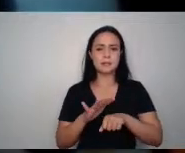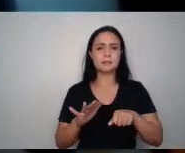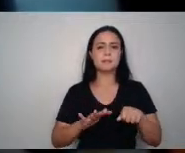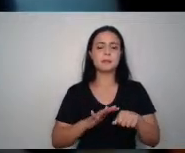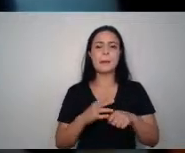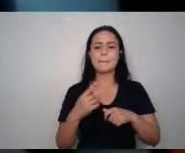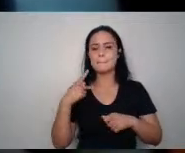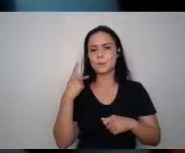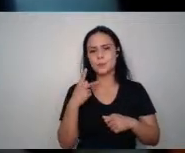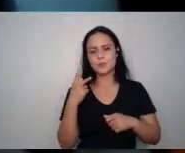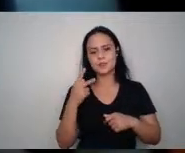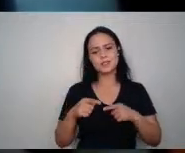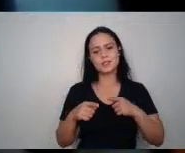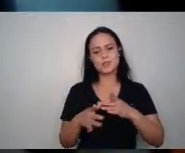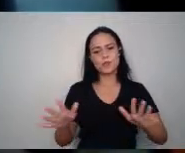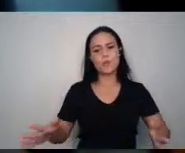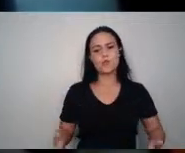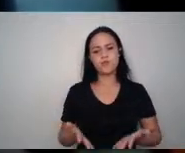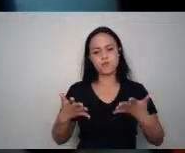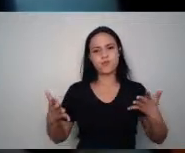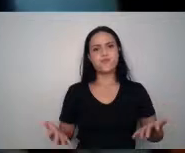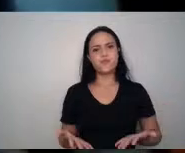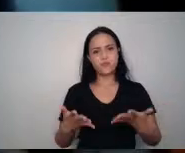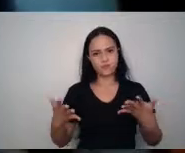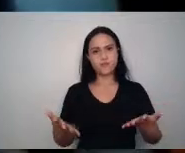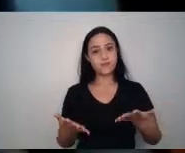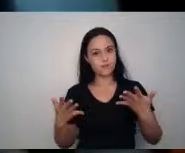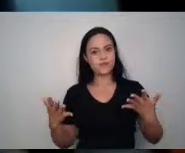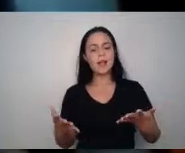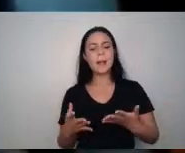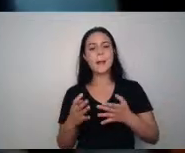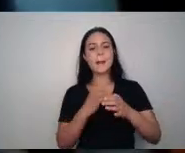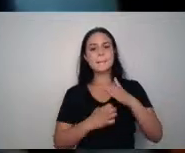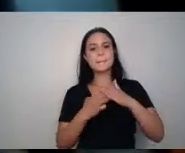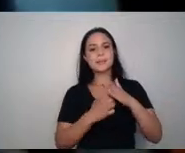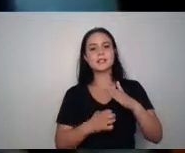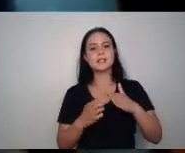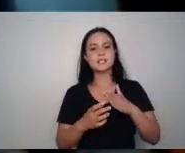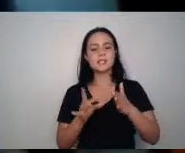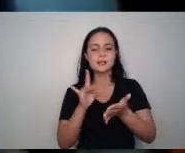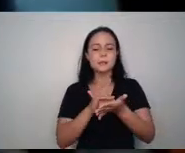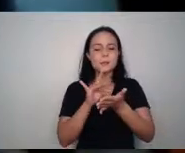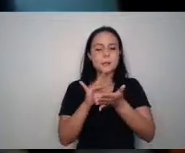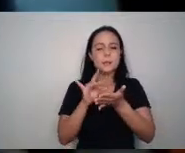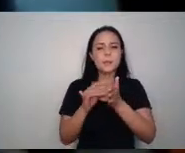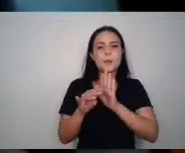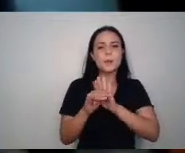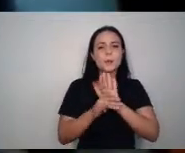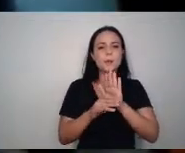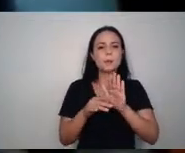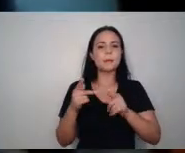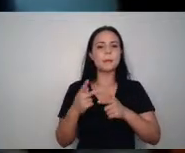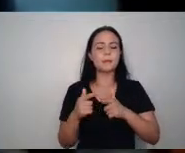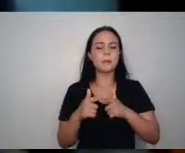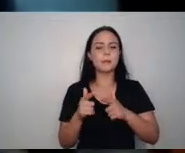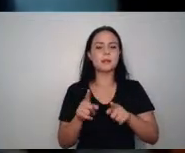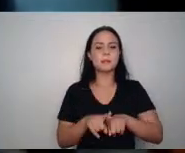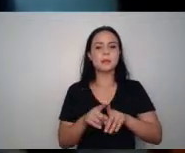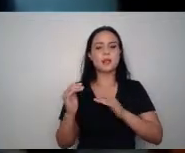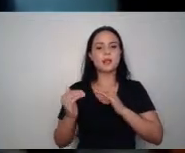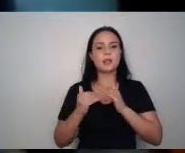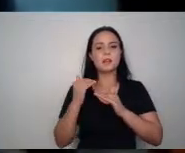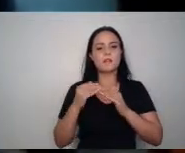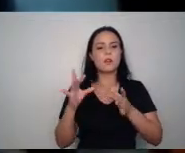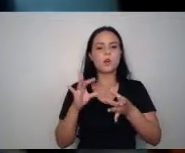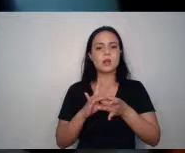especially now during the pandemic. It's been happening. And And at the level